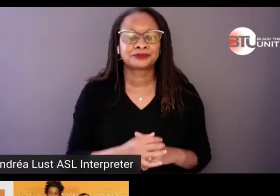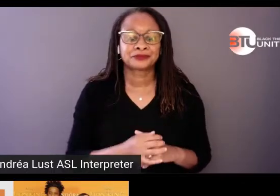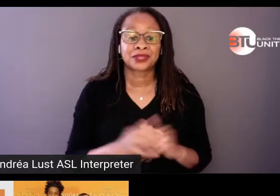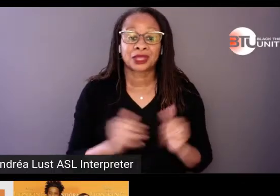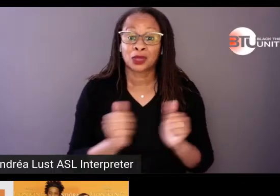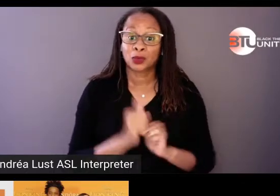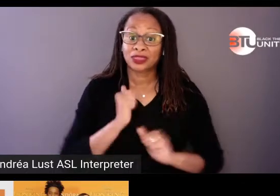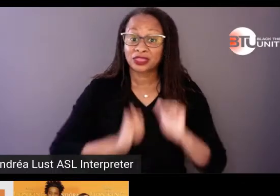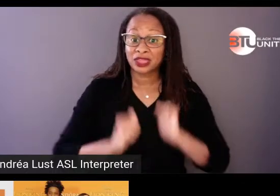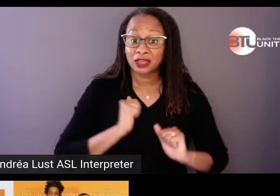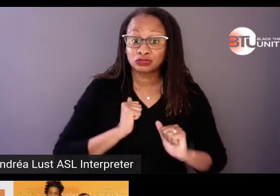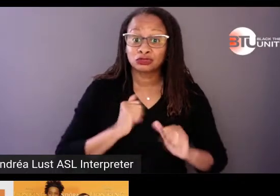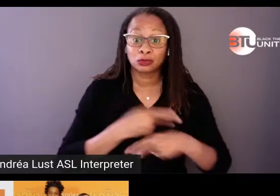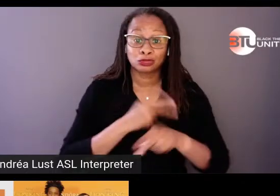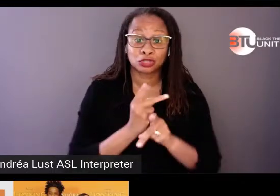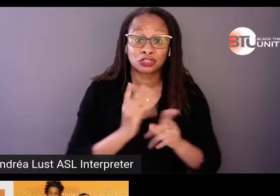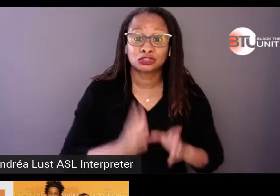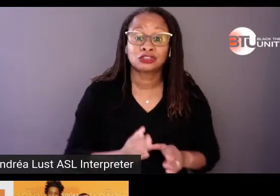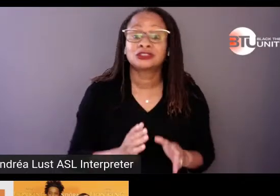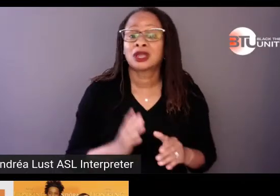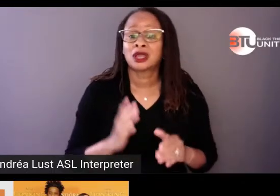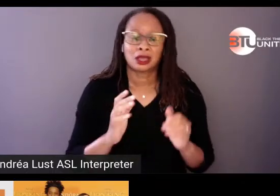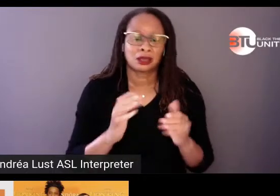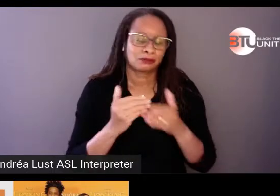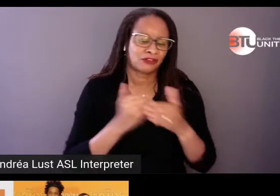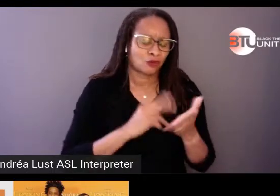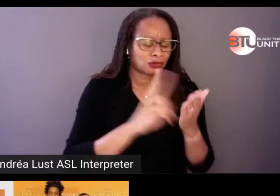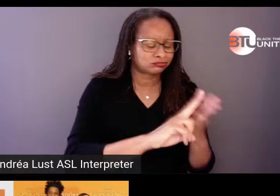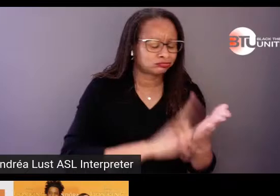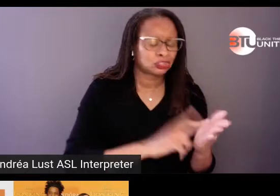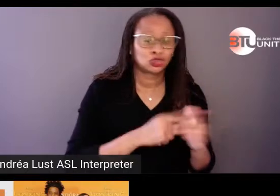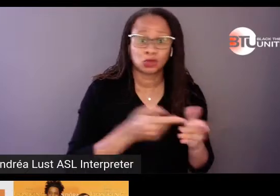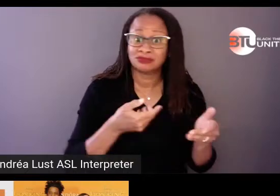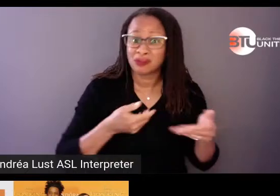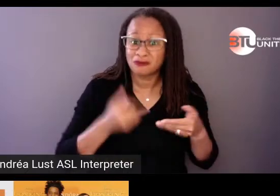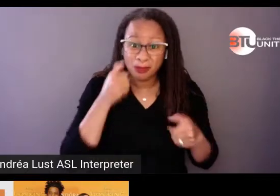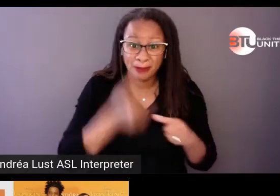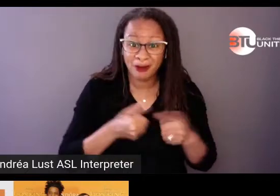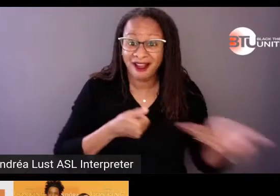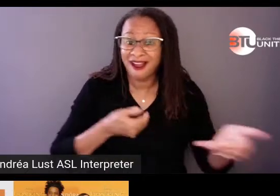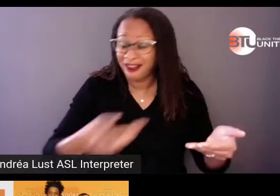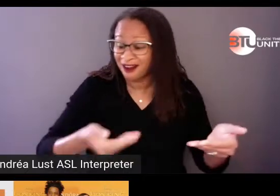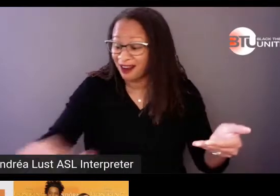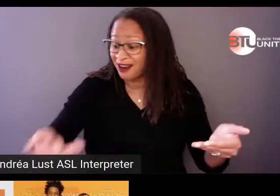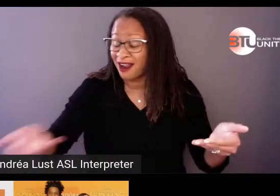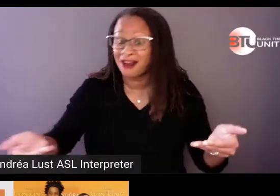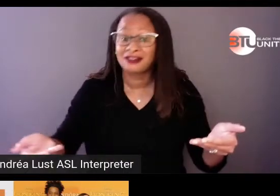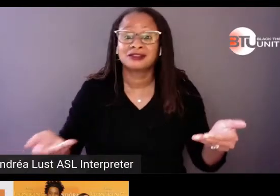theatrical production, before all these contracts to hire people to work on the production